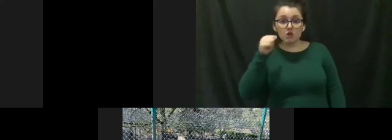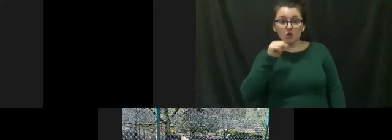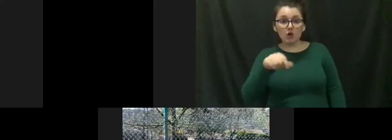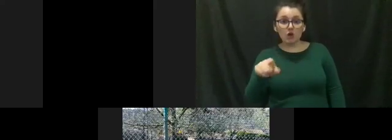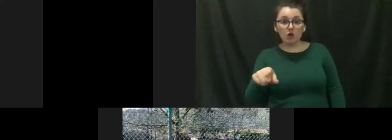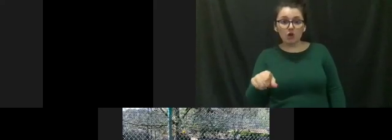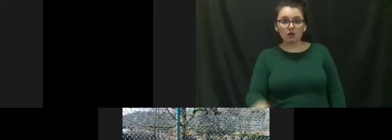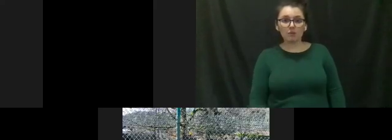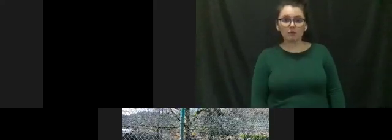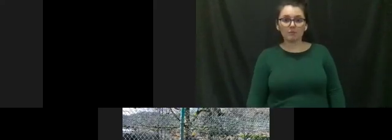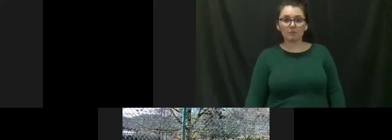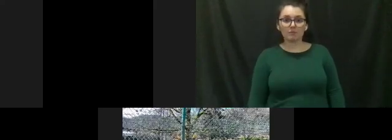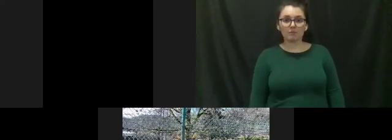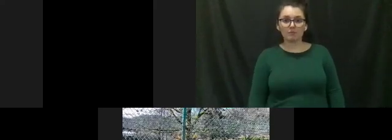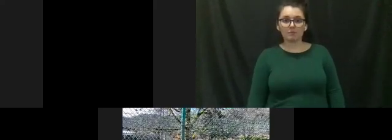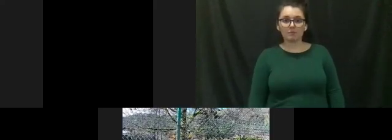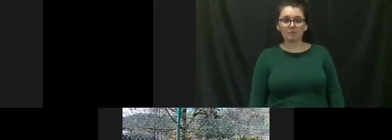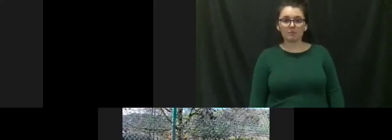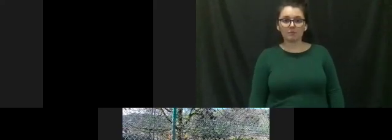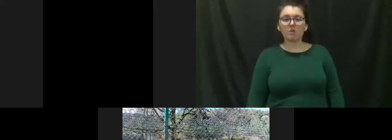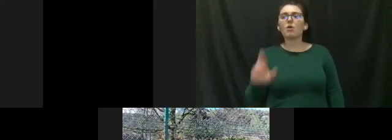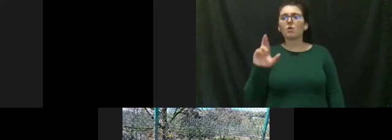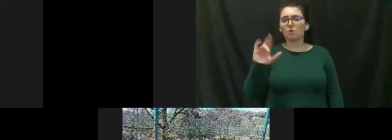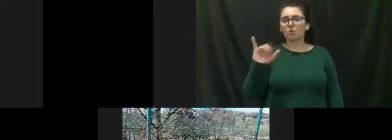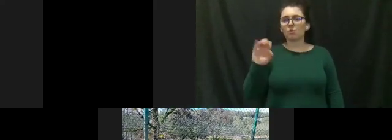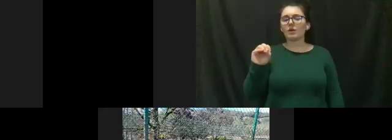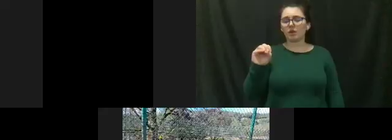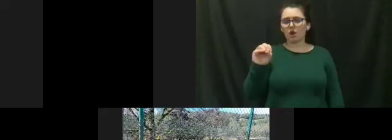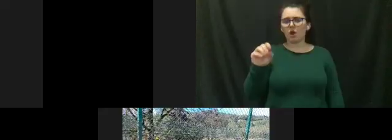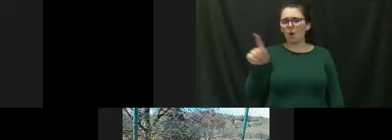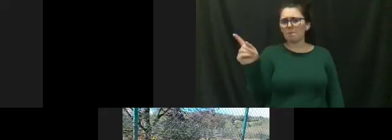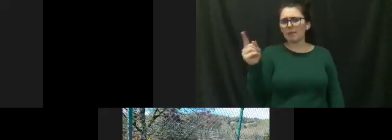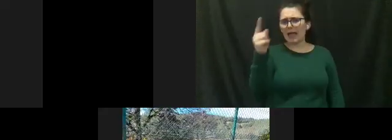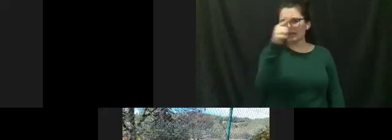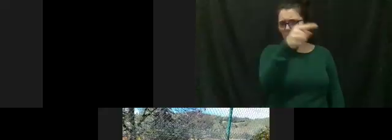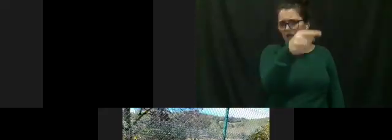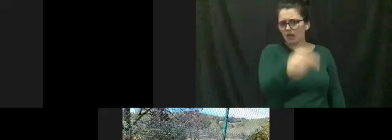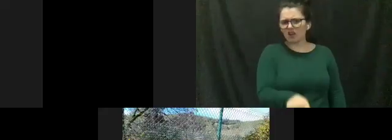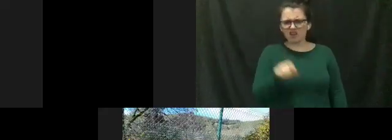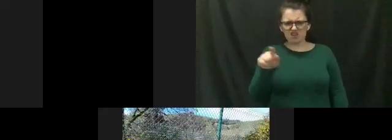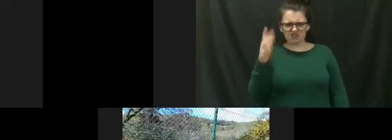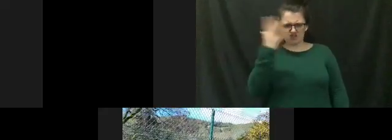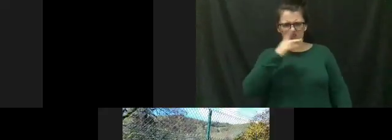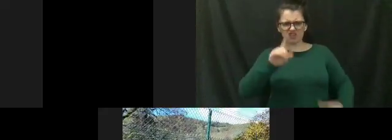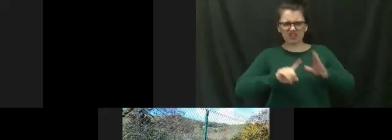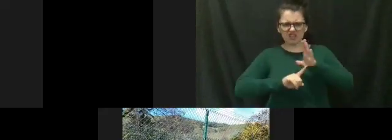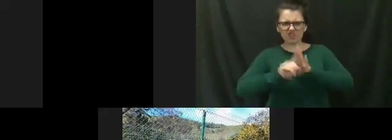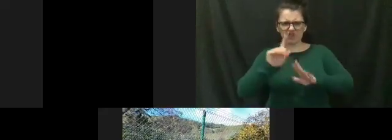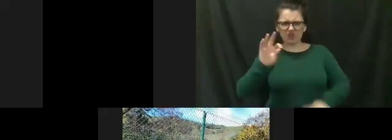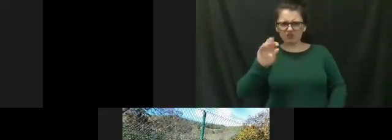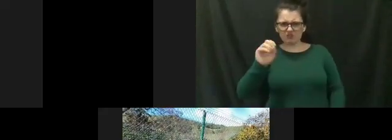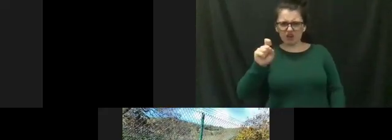better. Cayenne, and then we have Rio back there. But she does. She just looks like a tall fox. Yes. Huh? Same